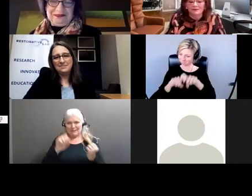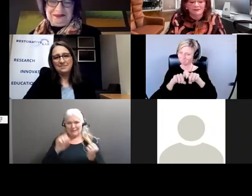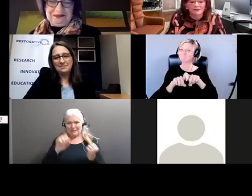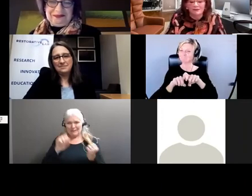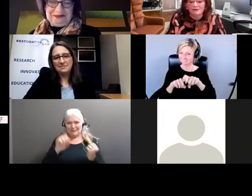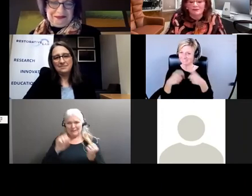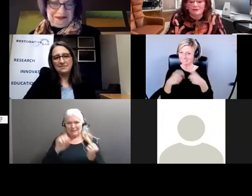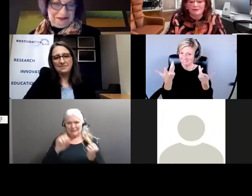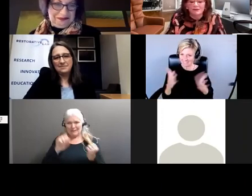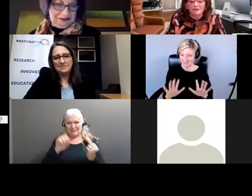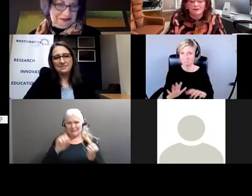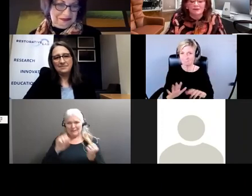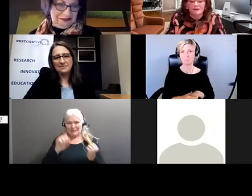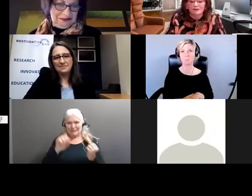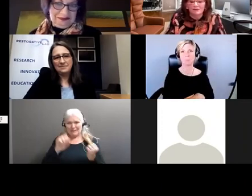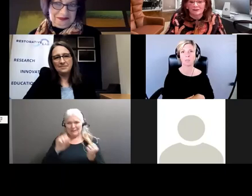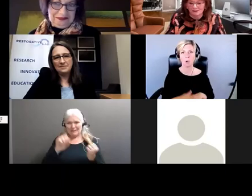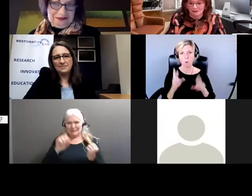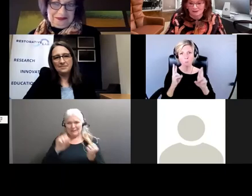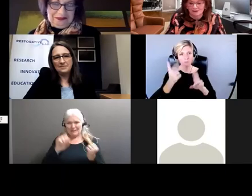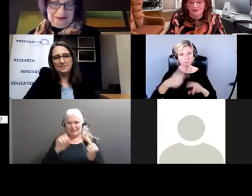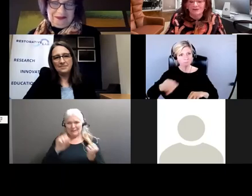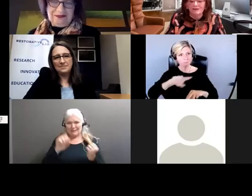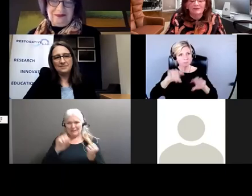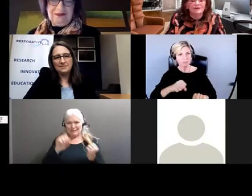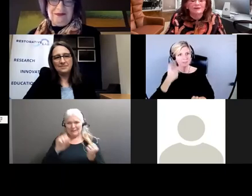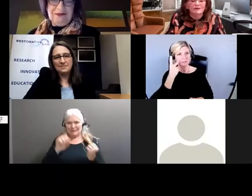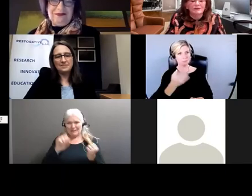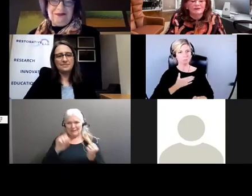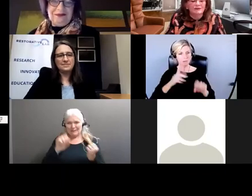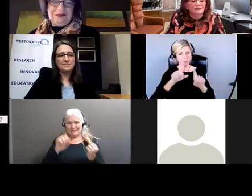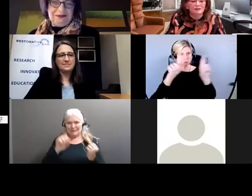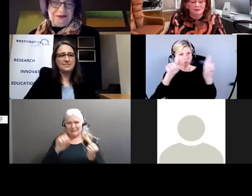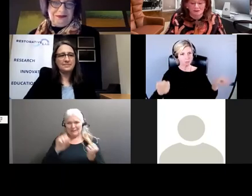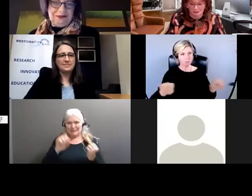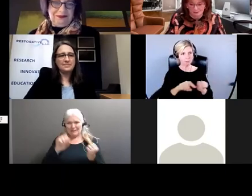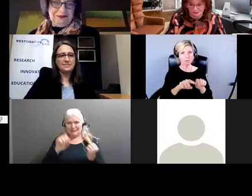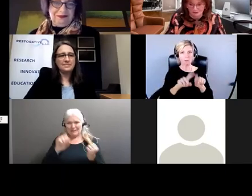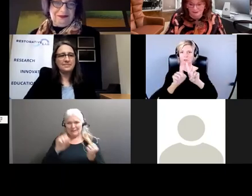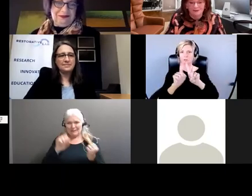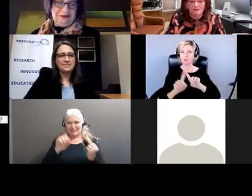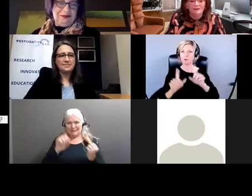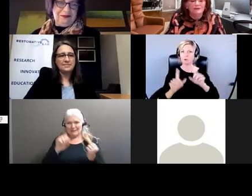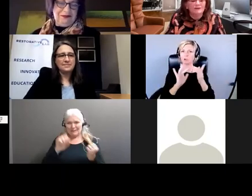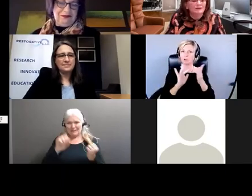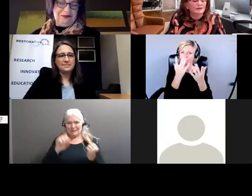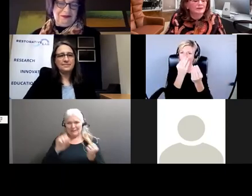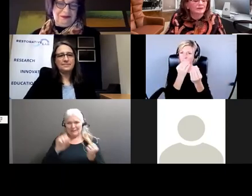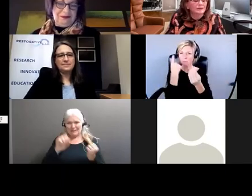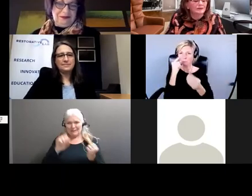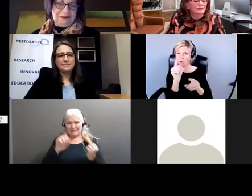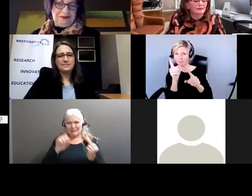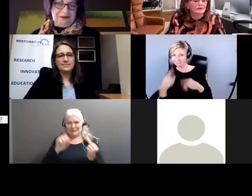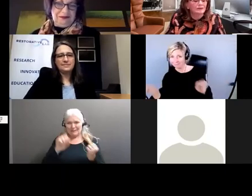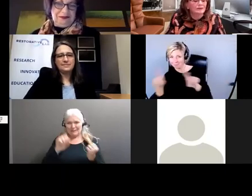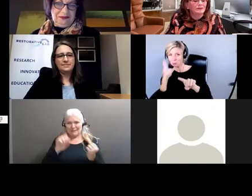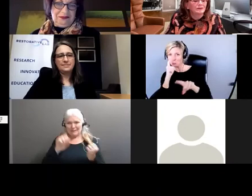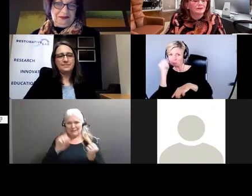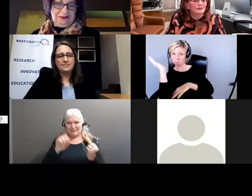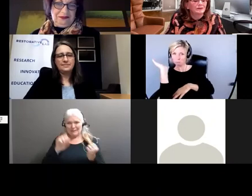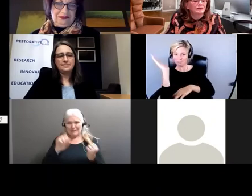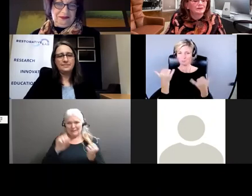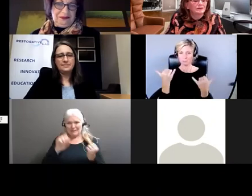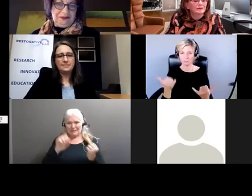You might be able to see on my screen, I hope you can see on my screen, the contact information for our speakers today. We'll be following up with all people